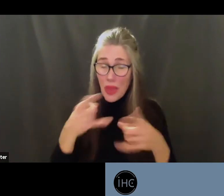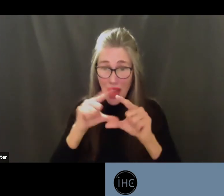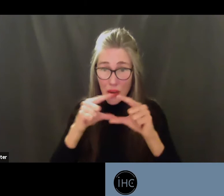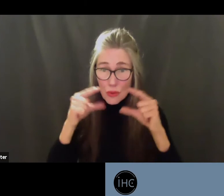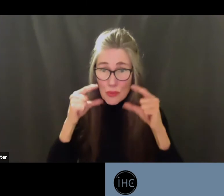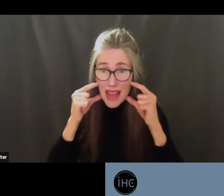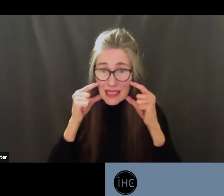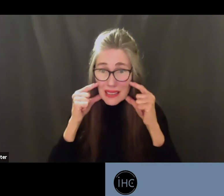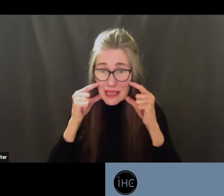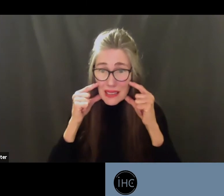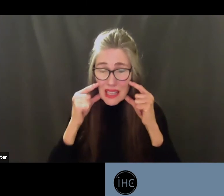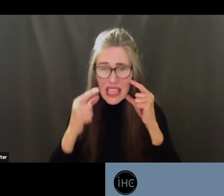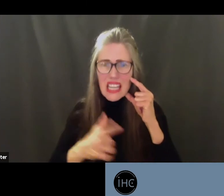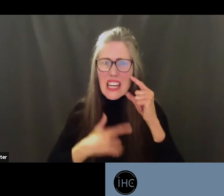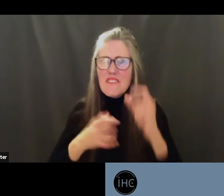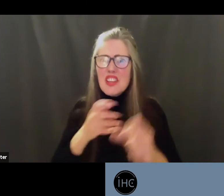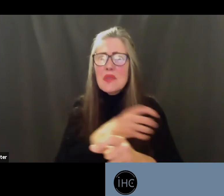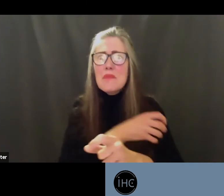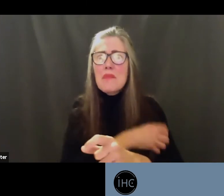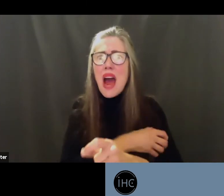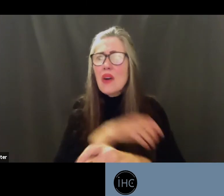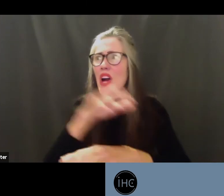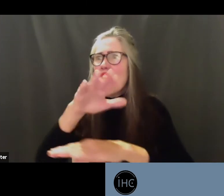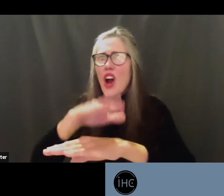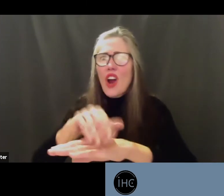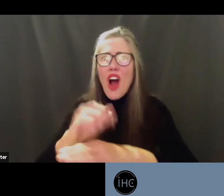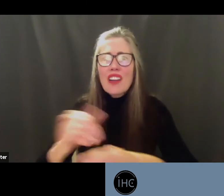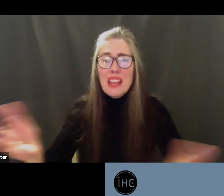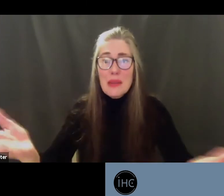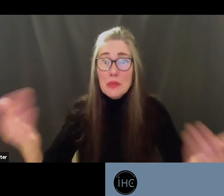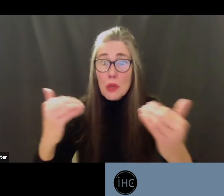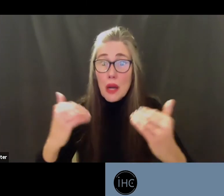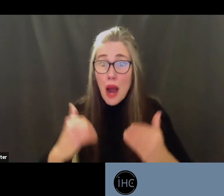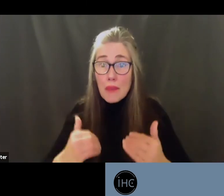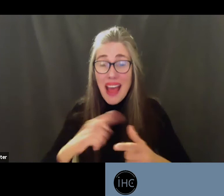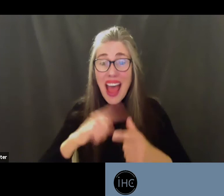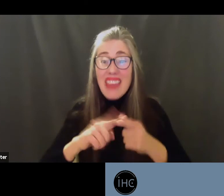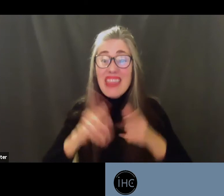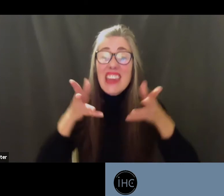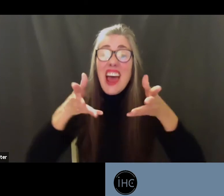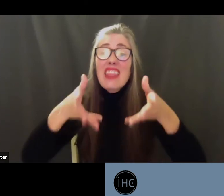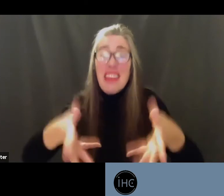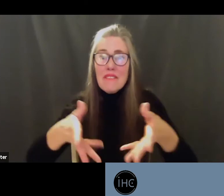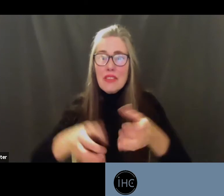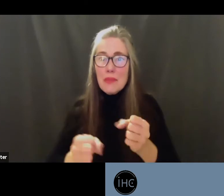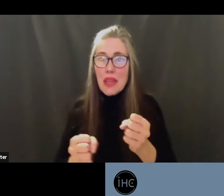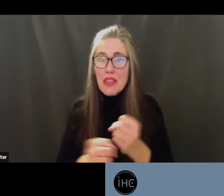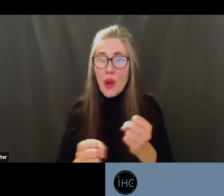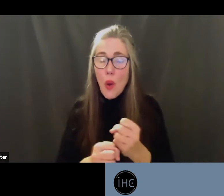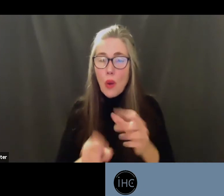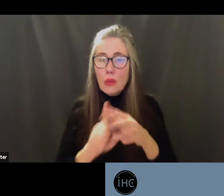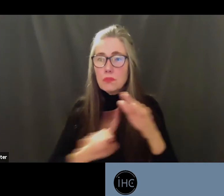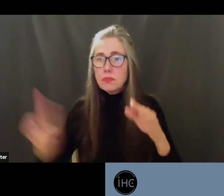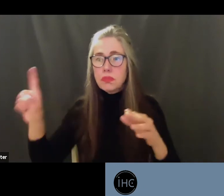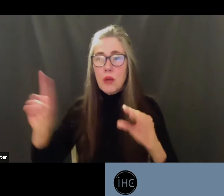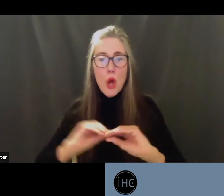him? And then, of course, he left them in the freezing cold and stranded them. That's also part of it. He didn't have any